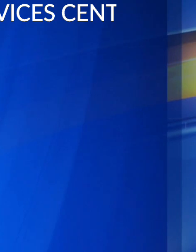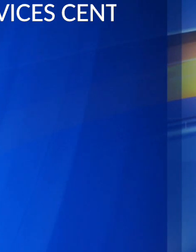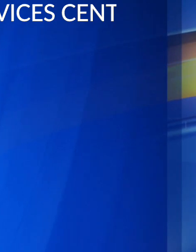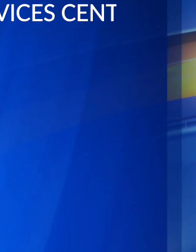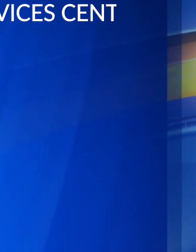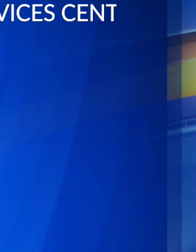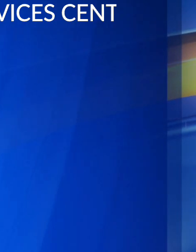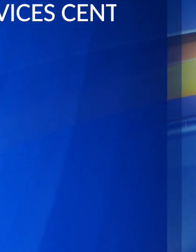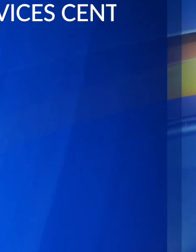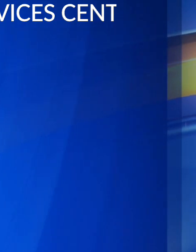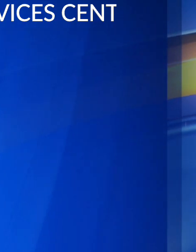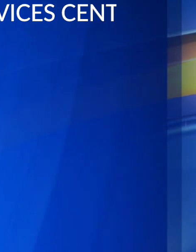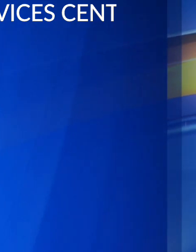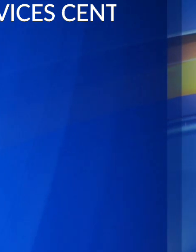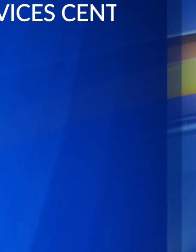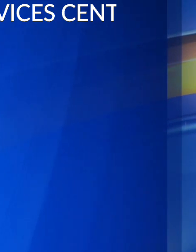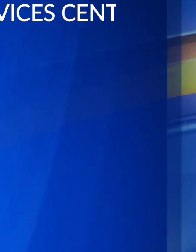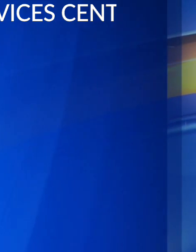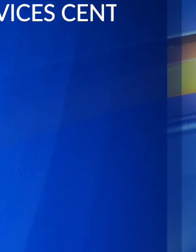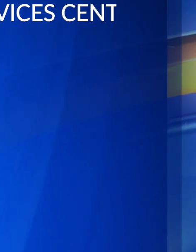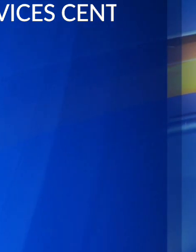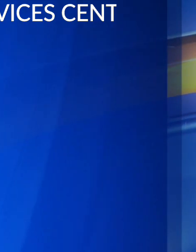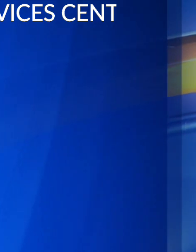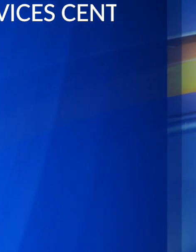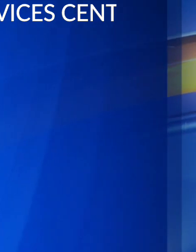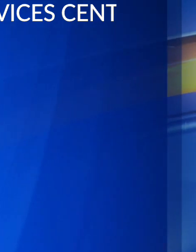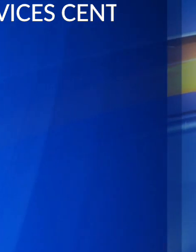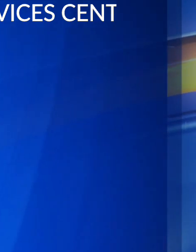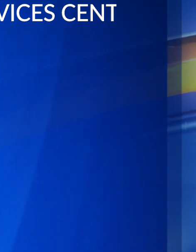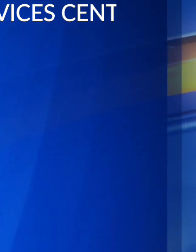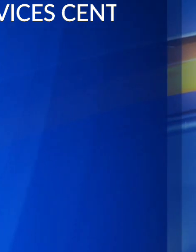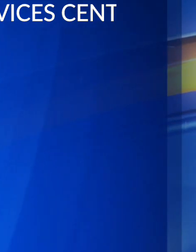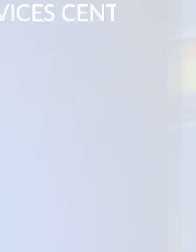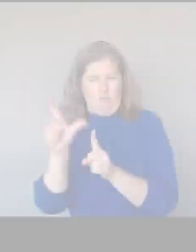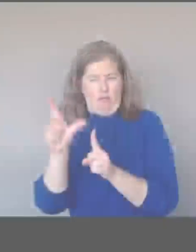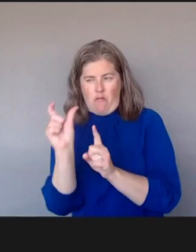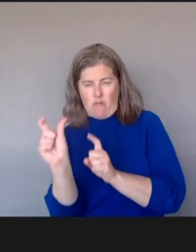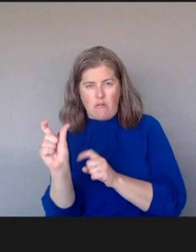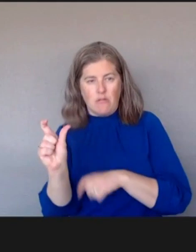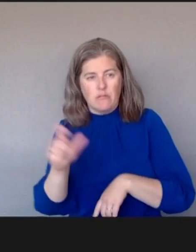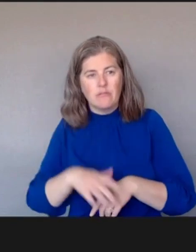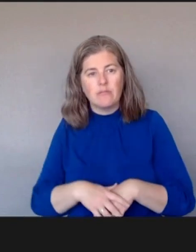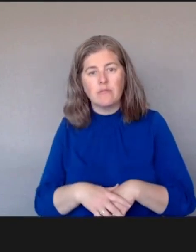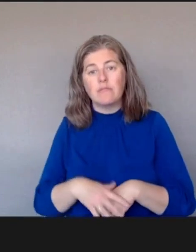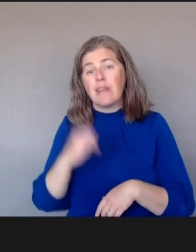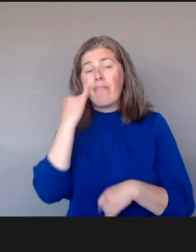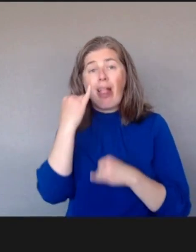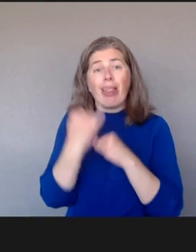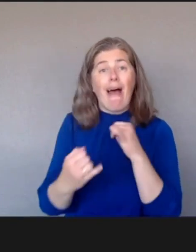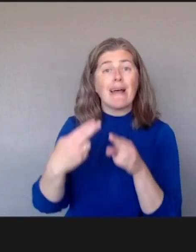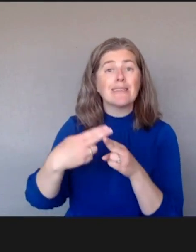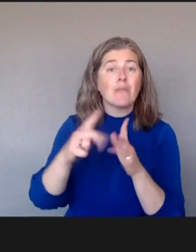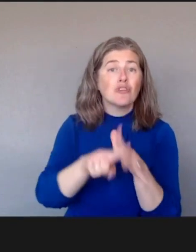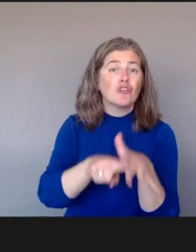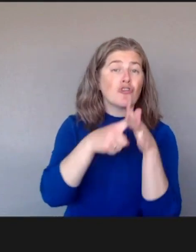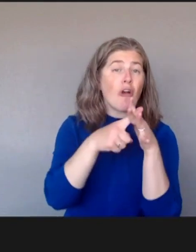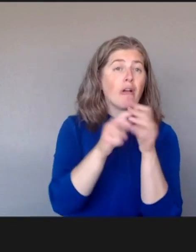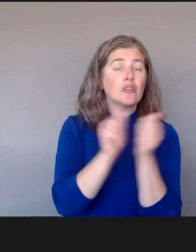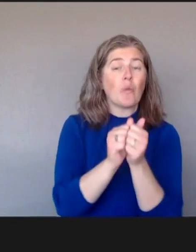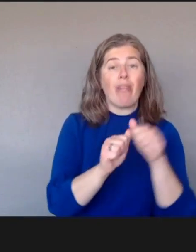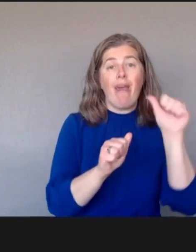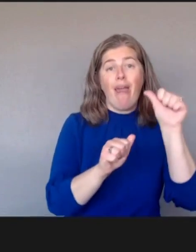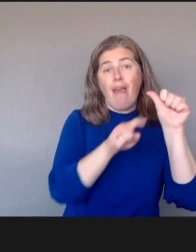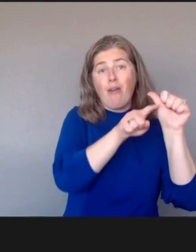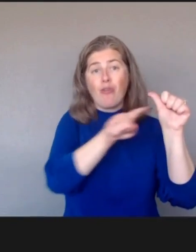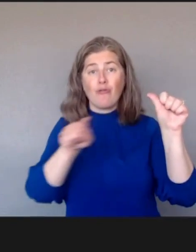Ruidoso. But the day you apply is based on the first letter in your last name. Anyone with a last name that begins with